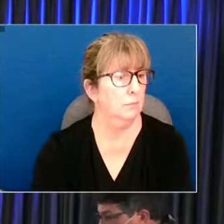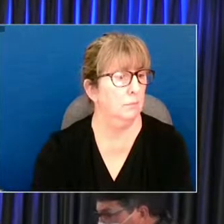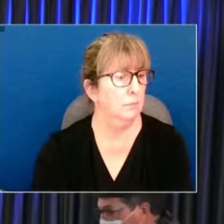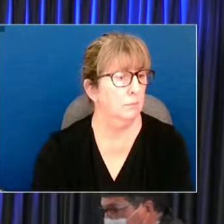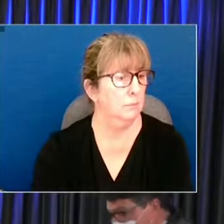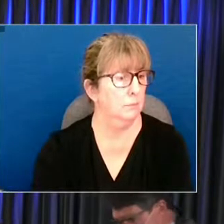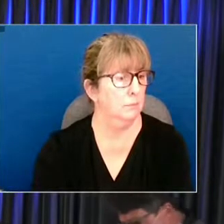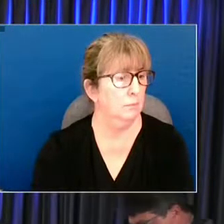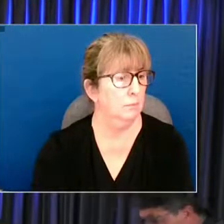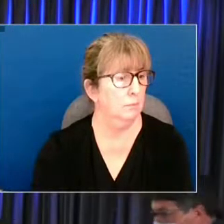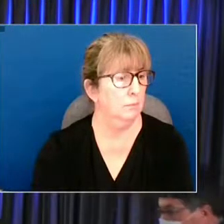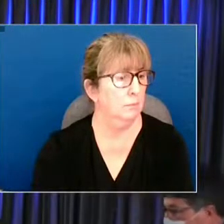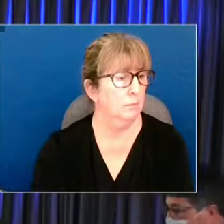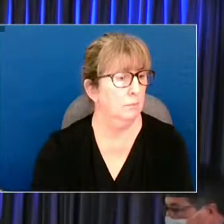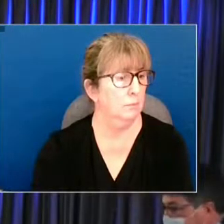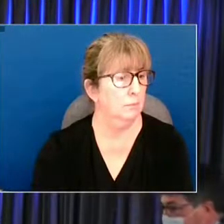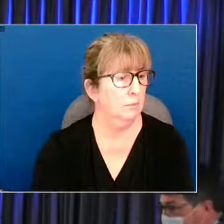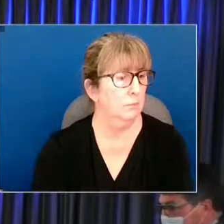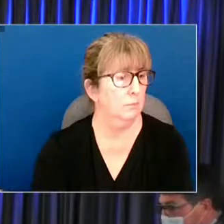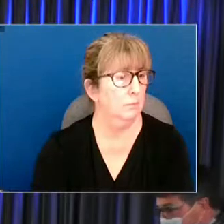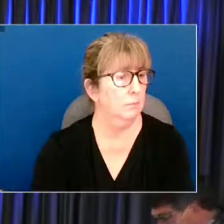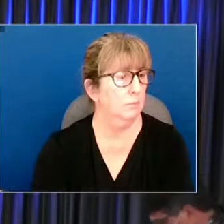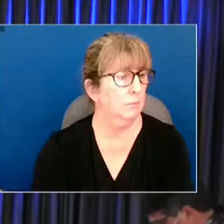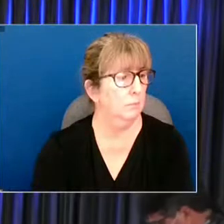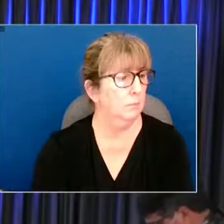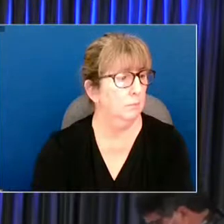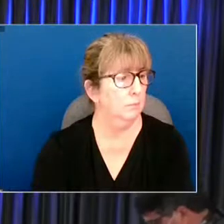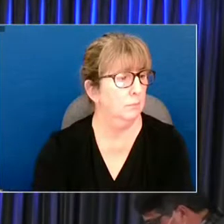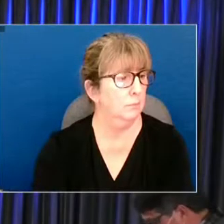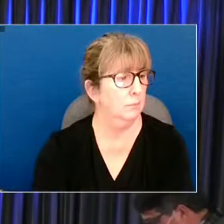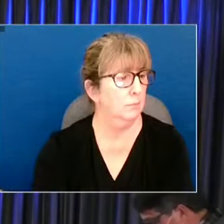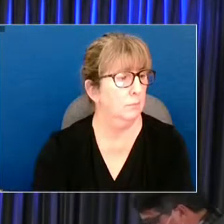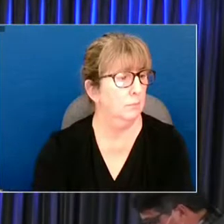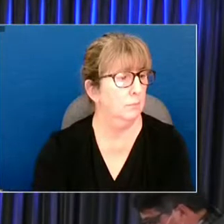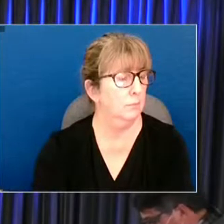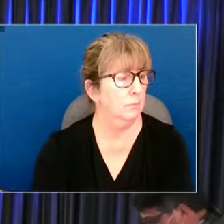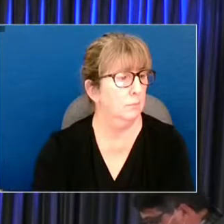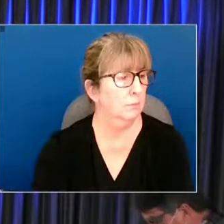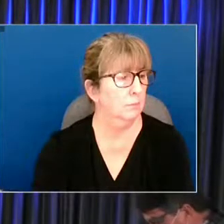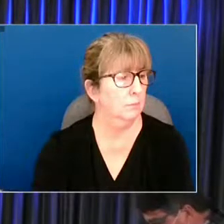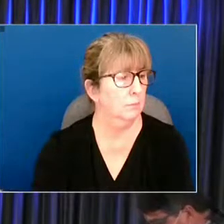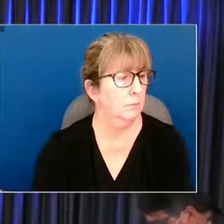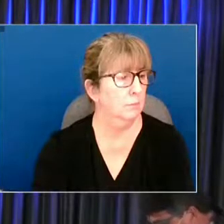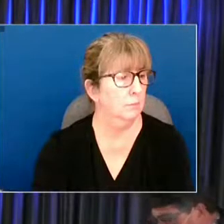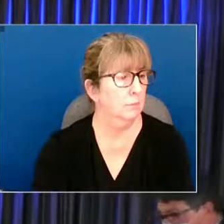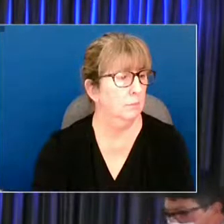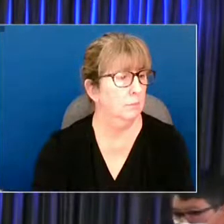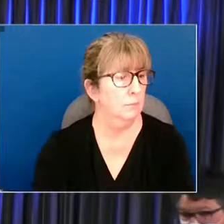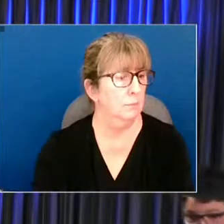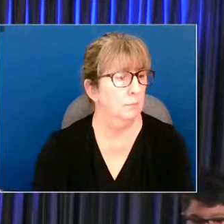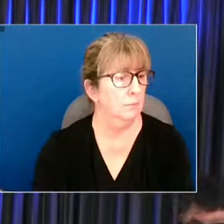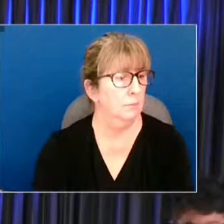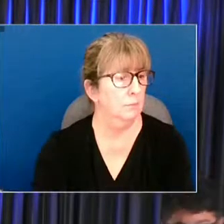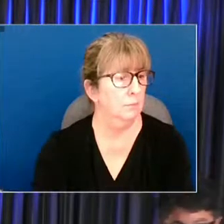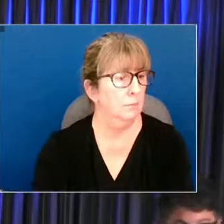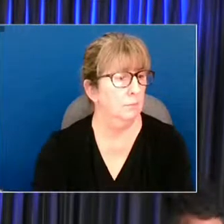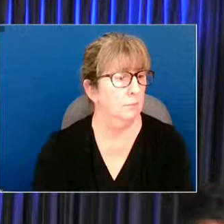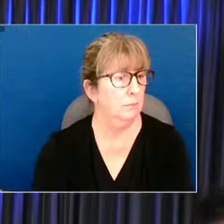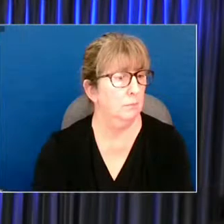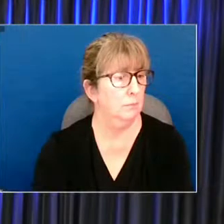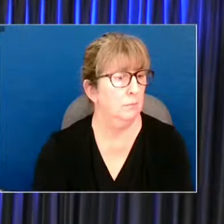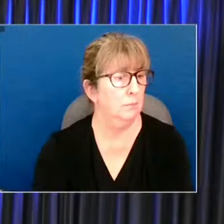So now we just have to figure out Facebook. Yeah. Oh, yeah, you'll do that. Now you did get.